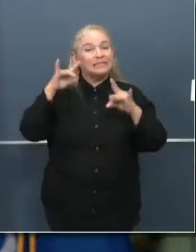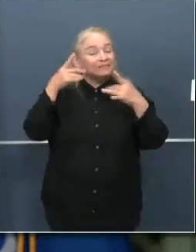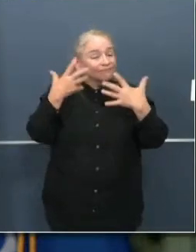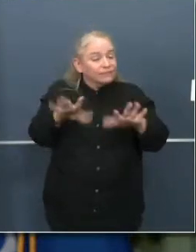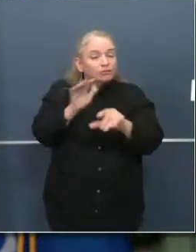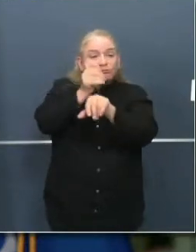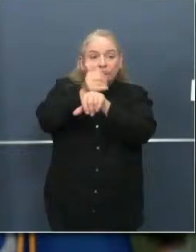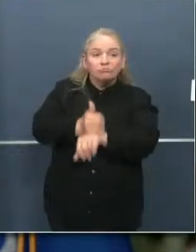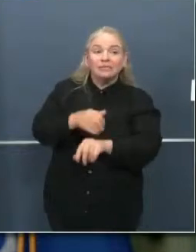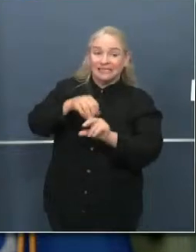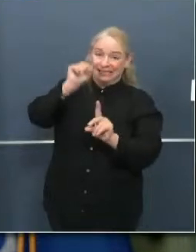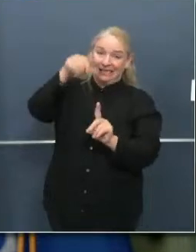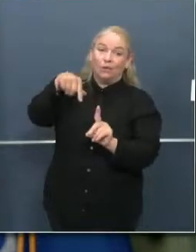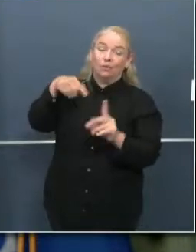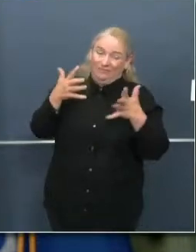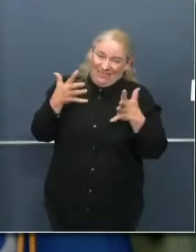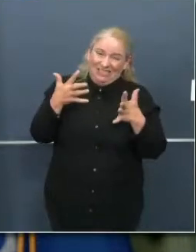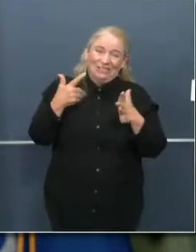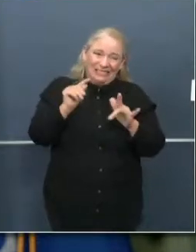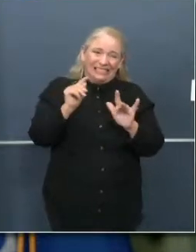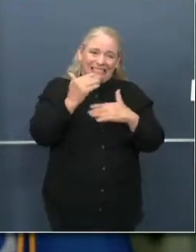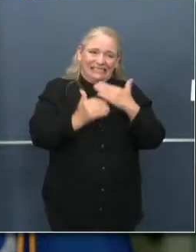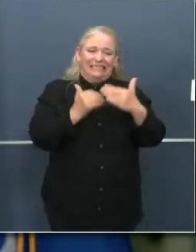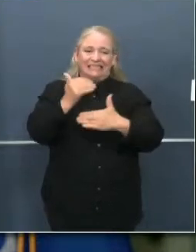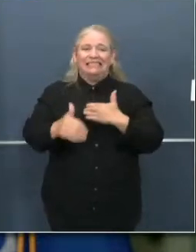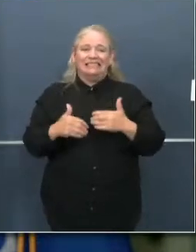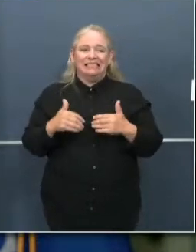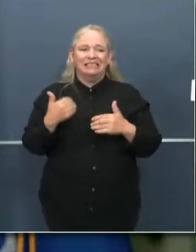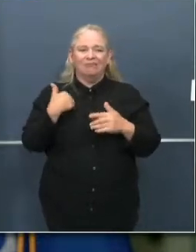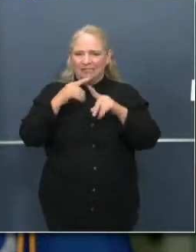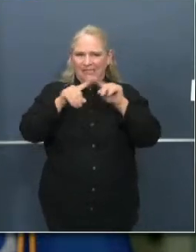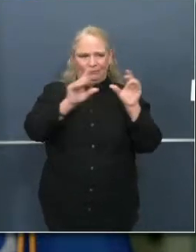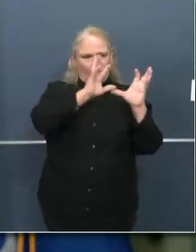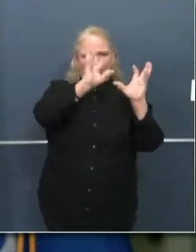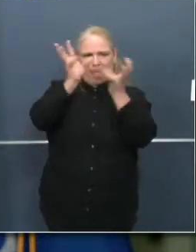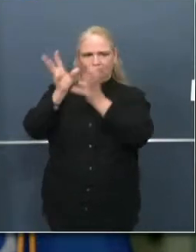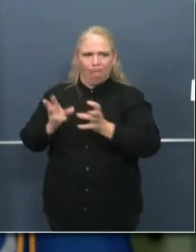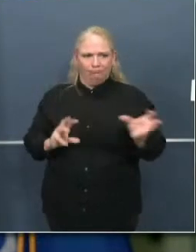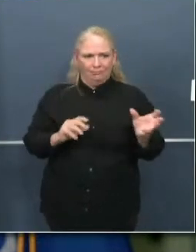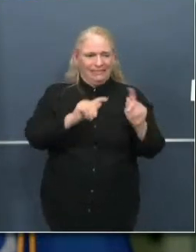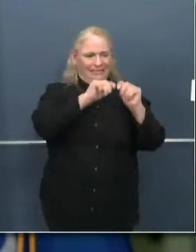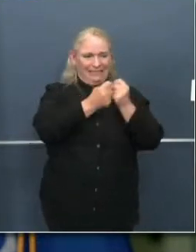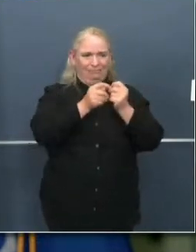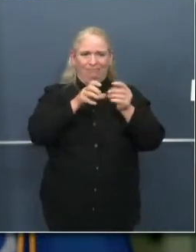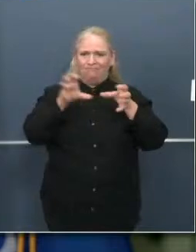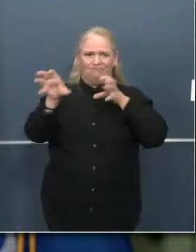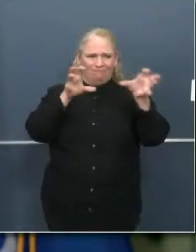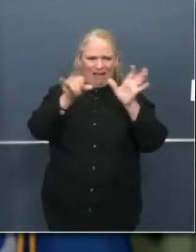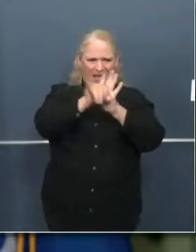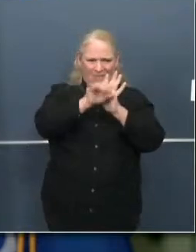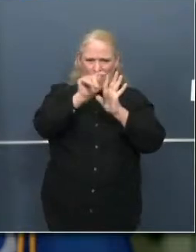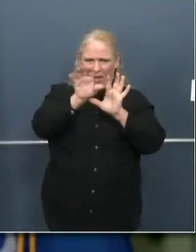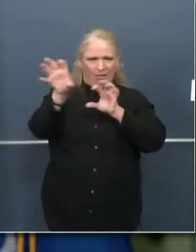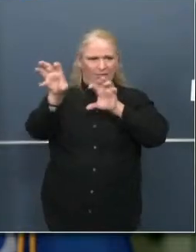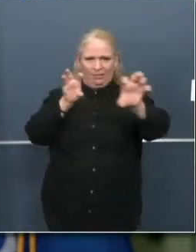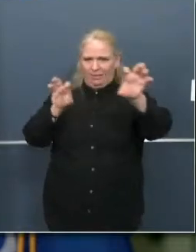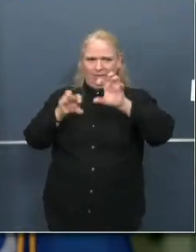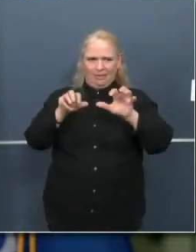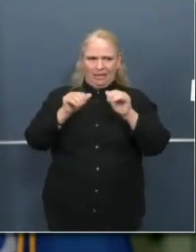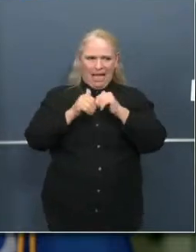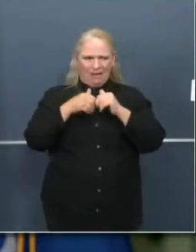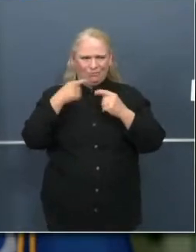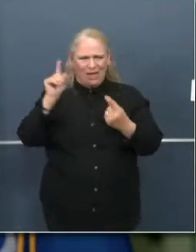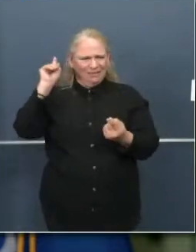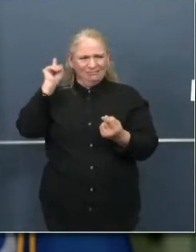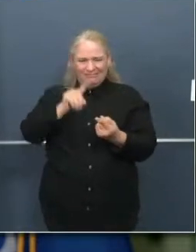identifying decompression strategies that include transferring prisoners in a safe and responsible way, but not cohorting them